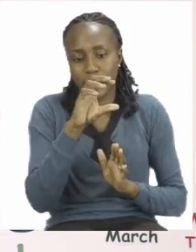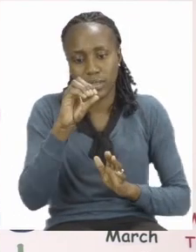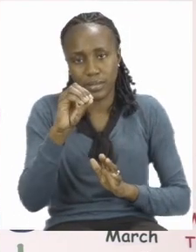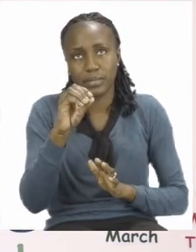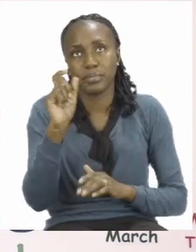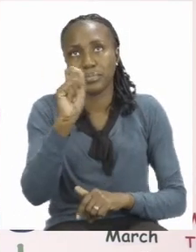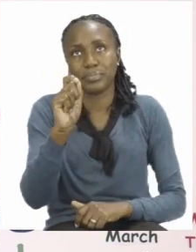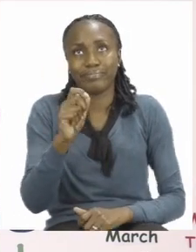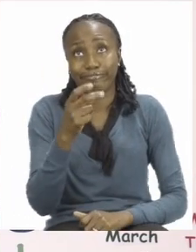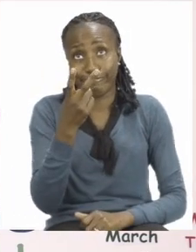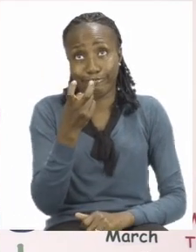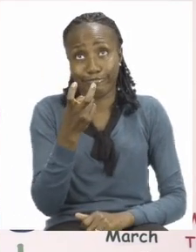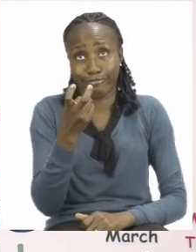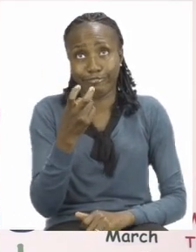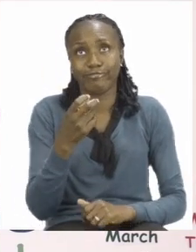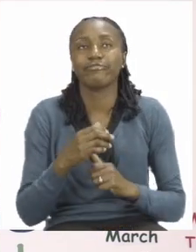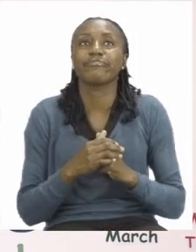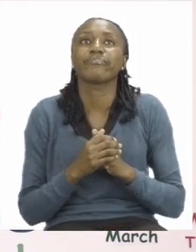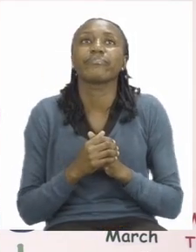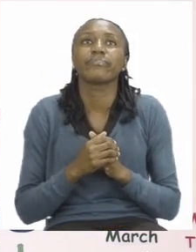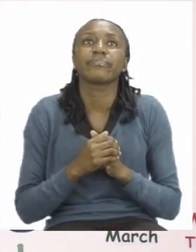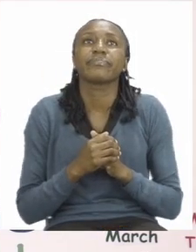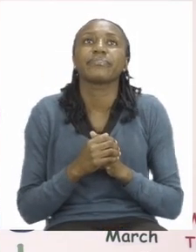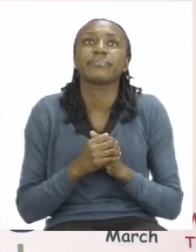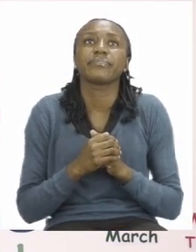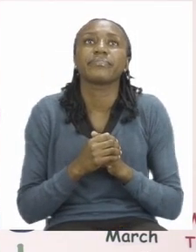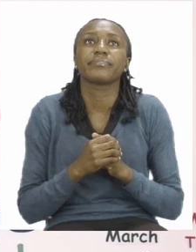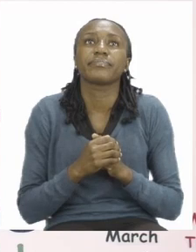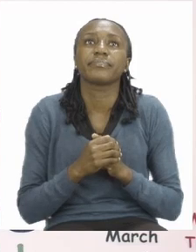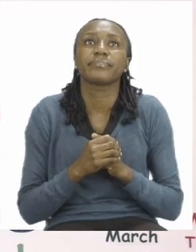missing there is the number 20.